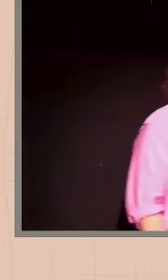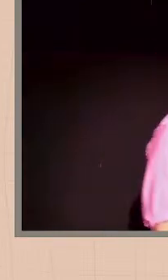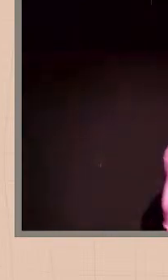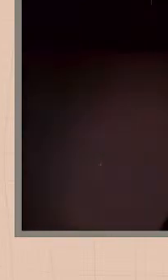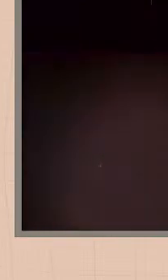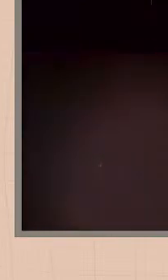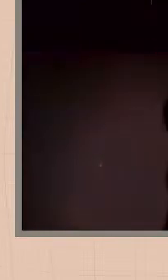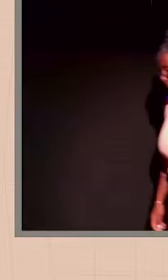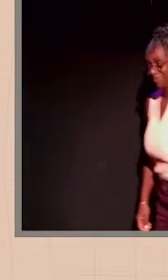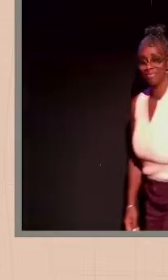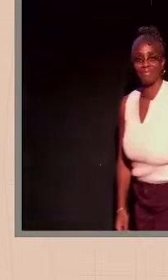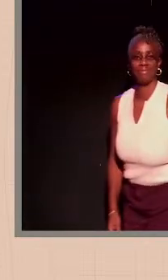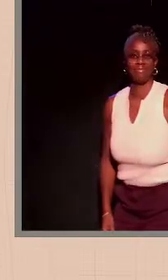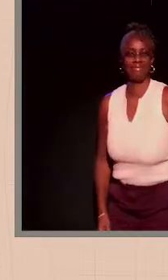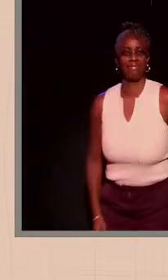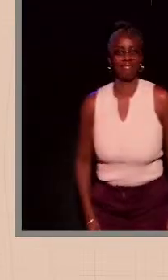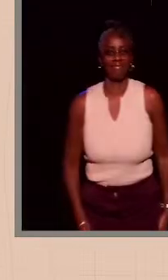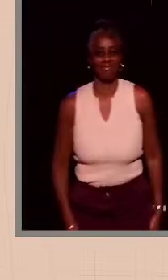much.